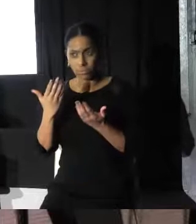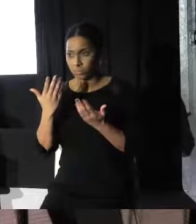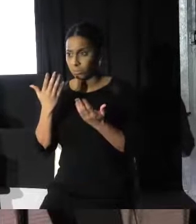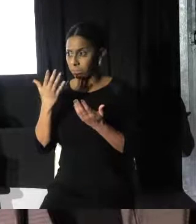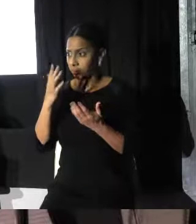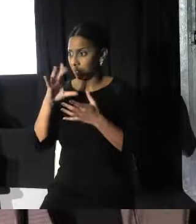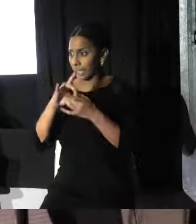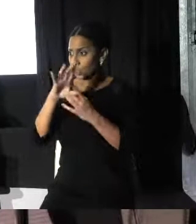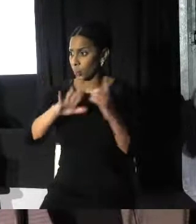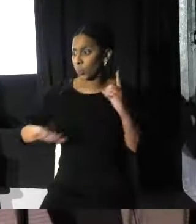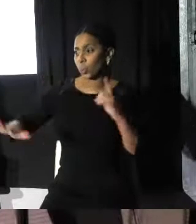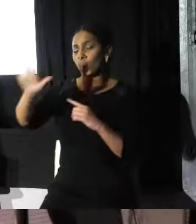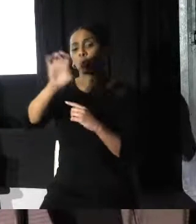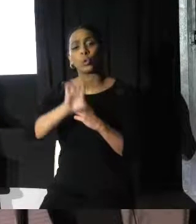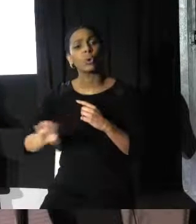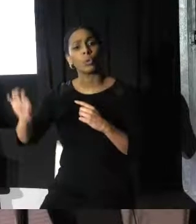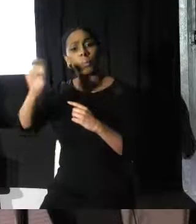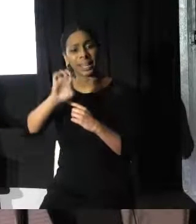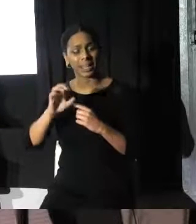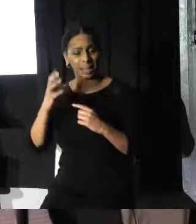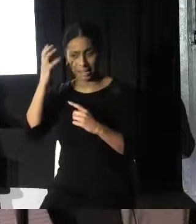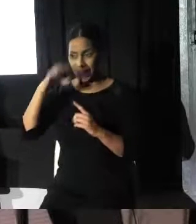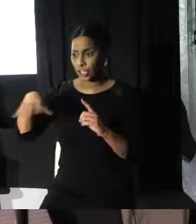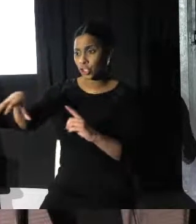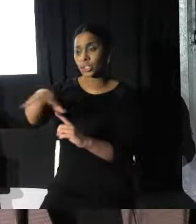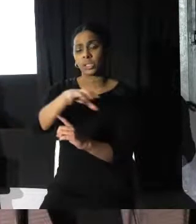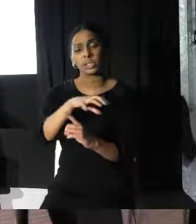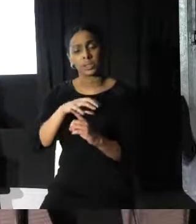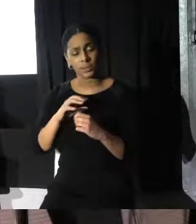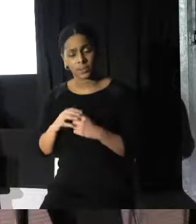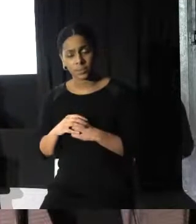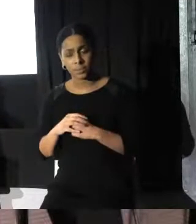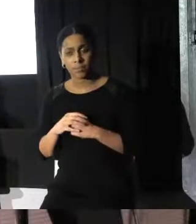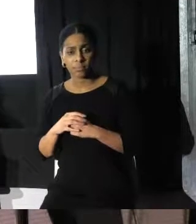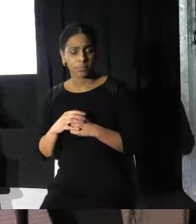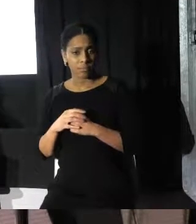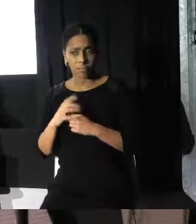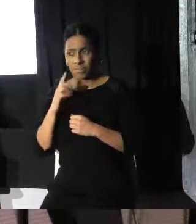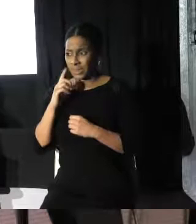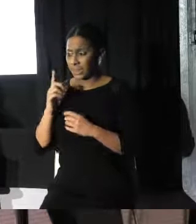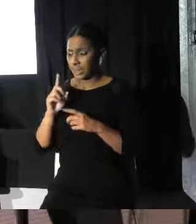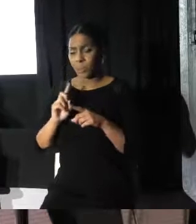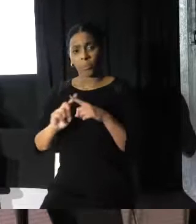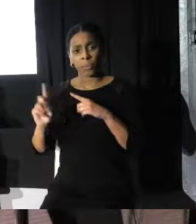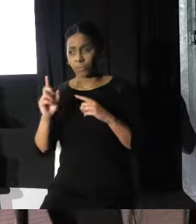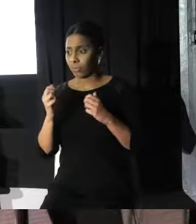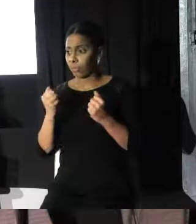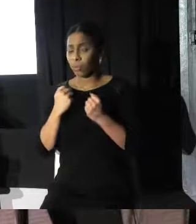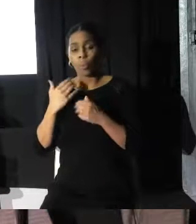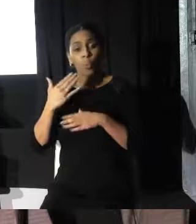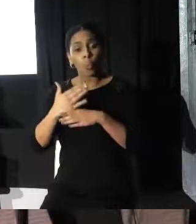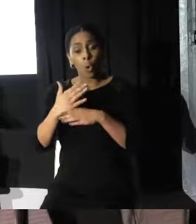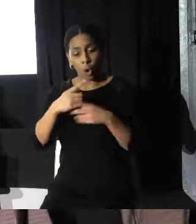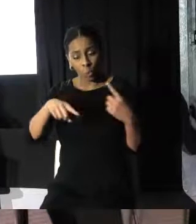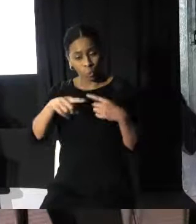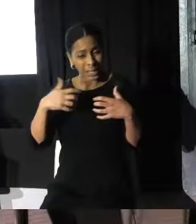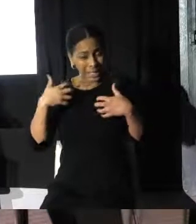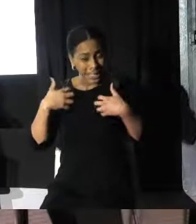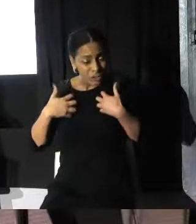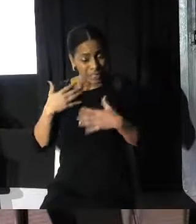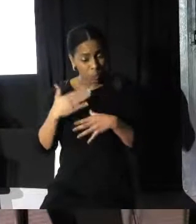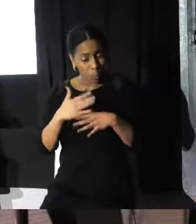European nations. I think so much of the most interesting work happening on these themes is